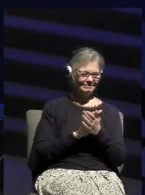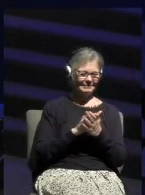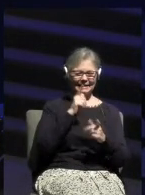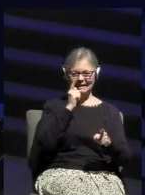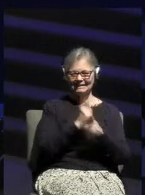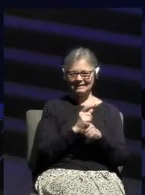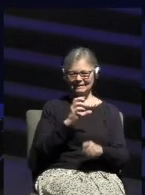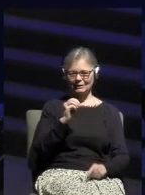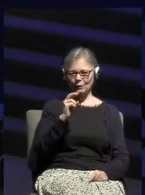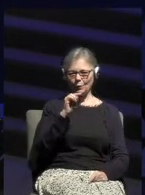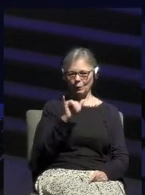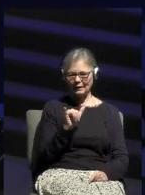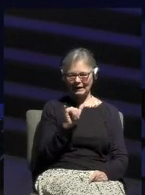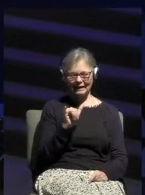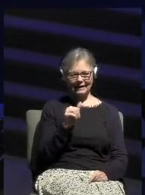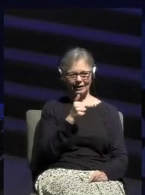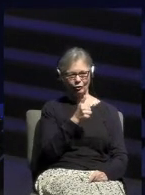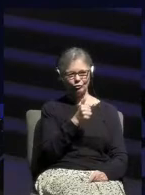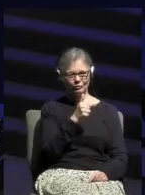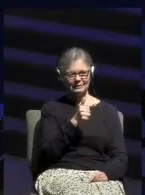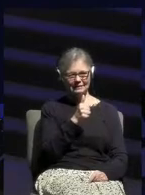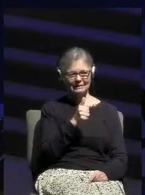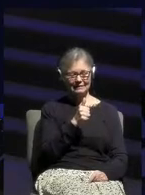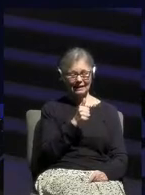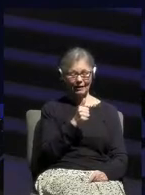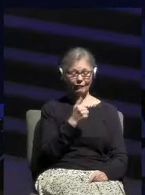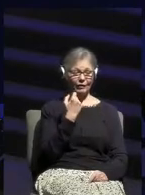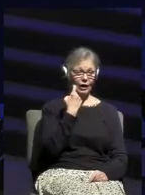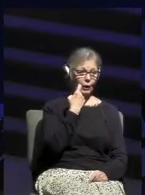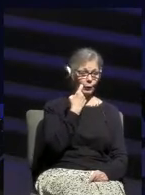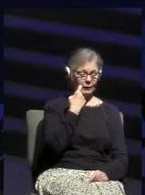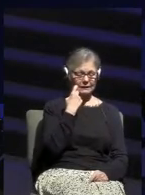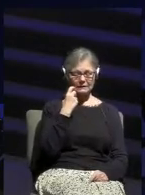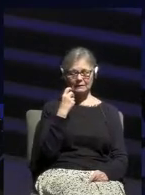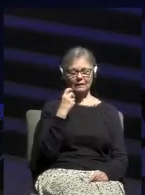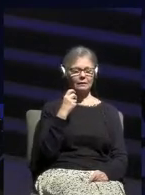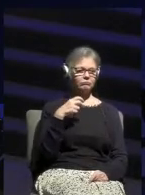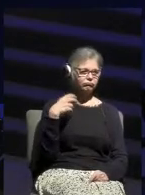Sister Uni has just been on a journey.